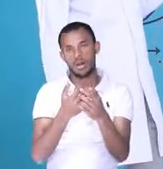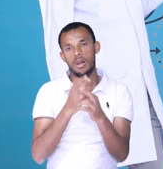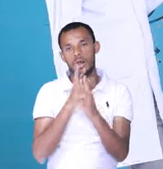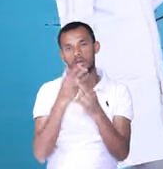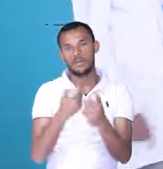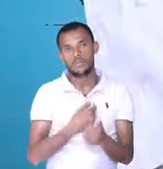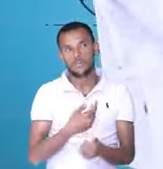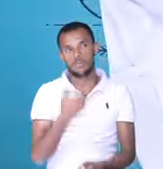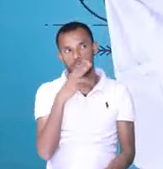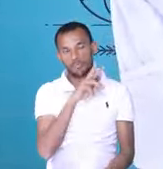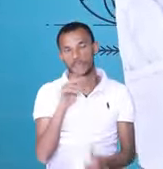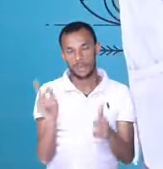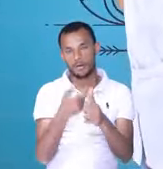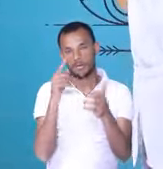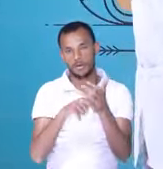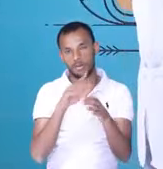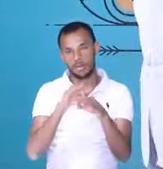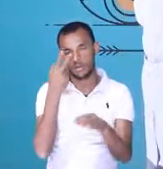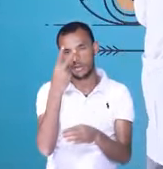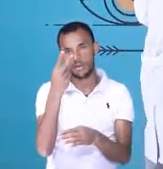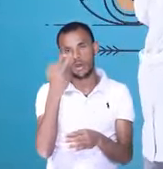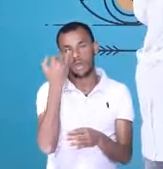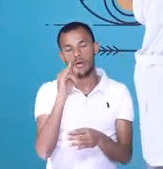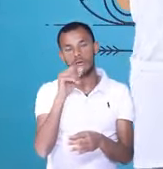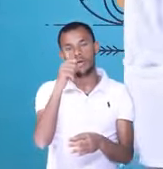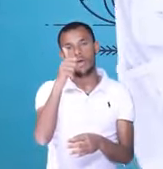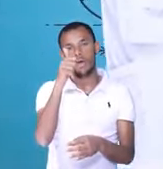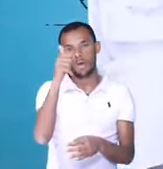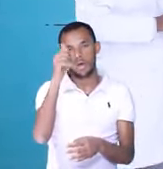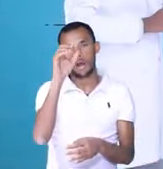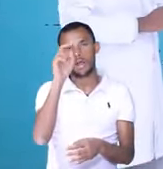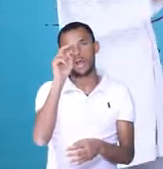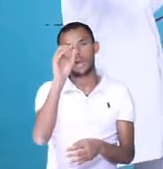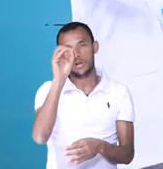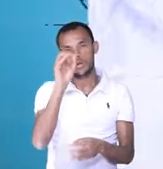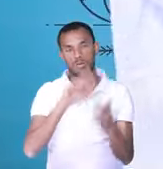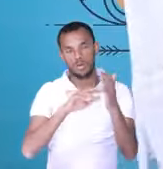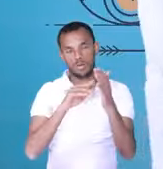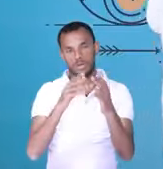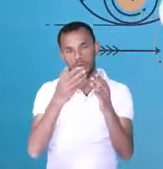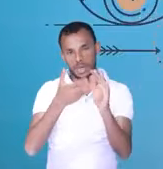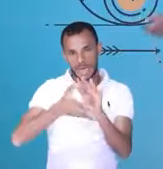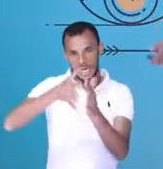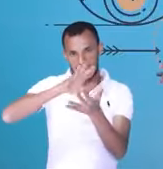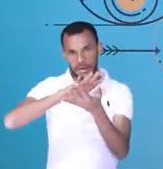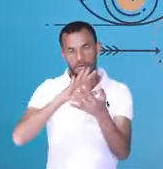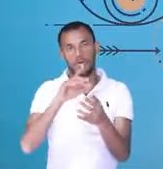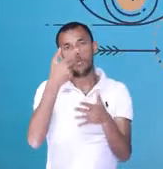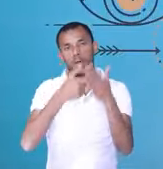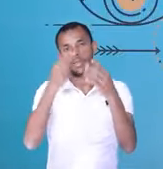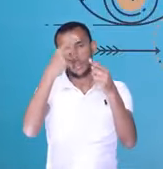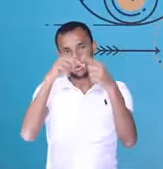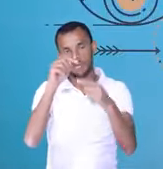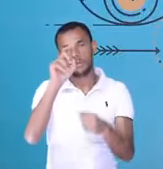reaction. The first point here is, if A naught is doubled, what happens?